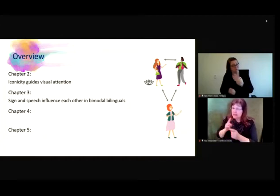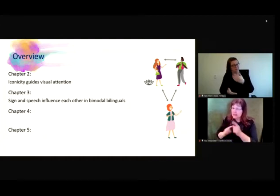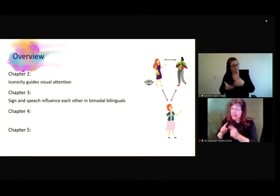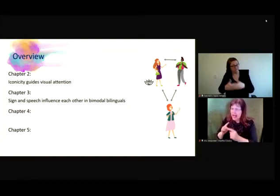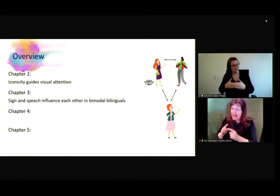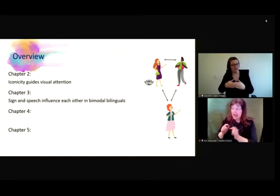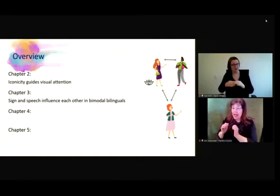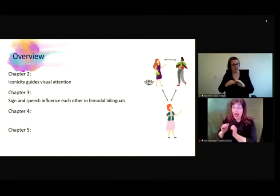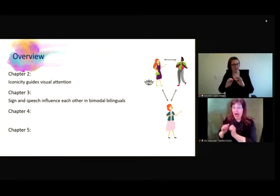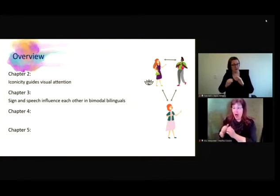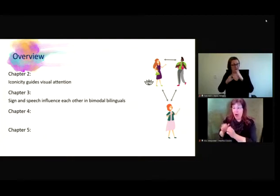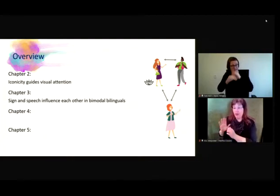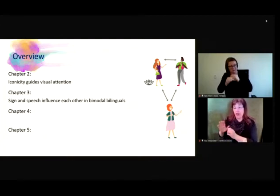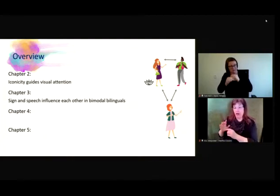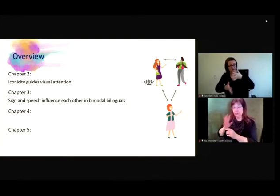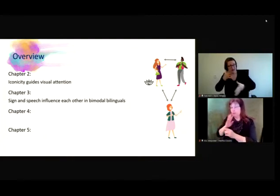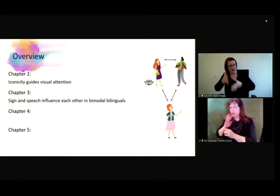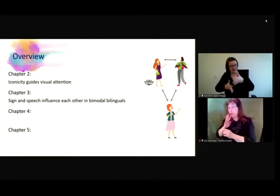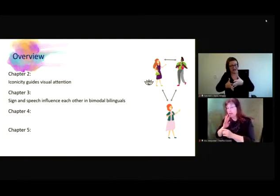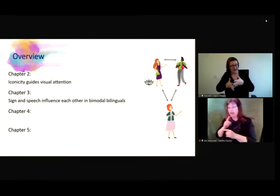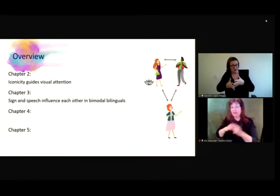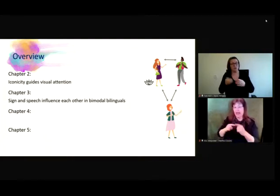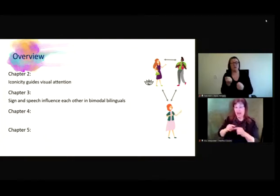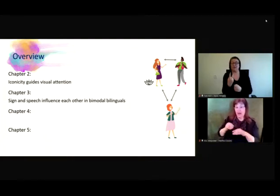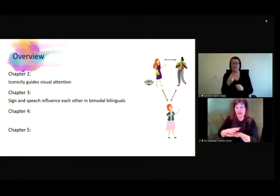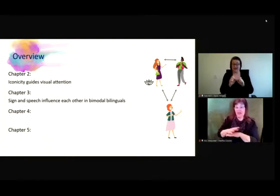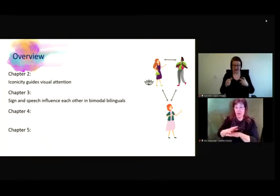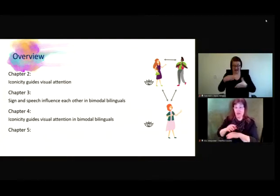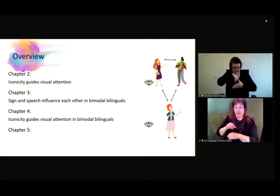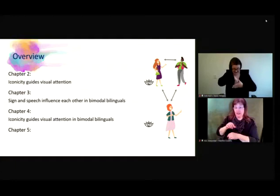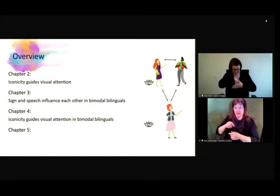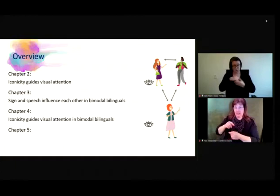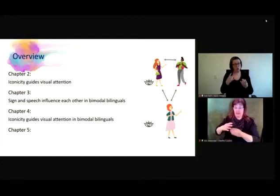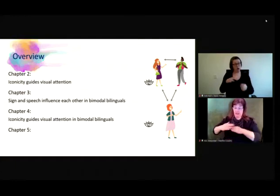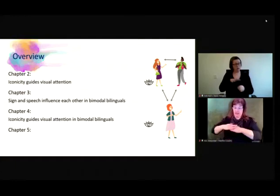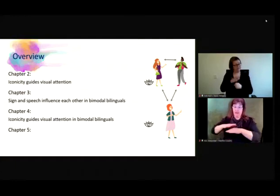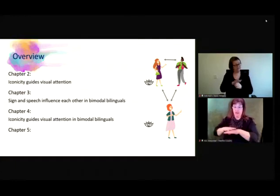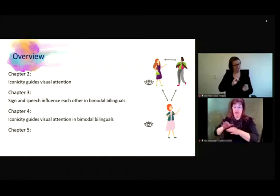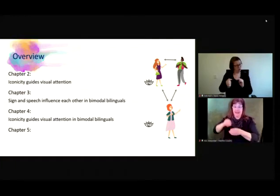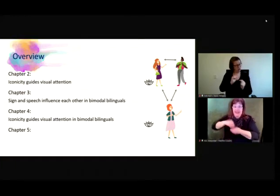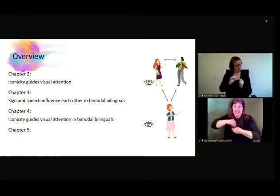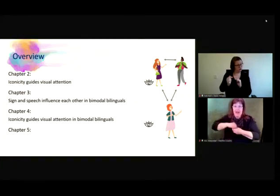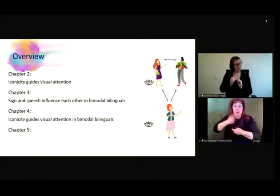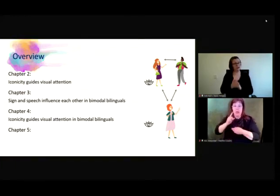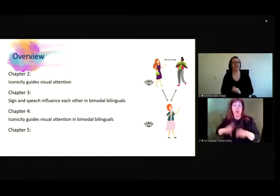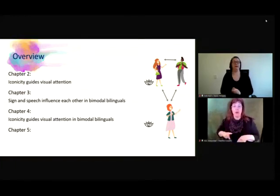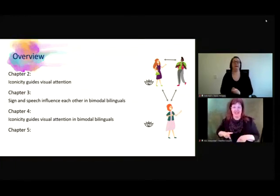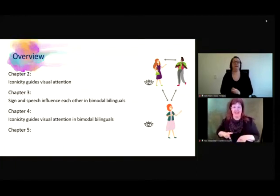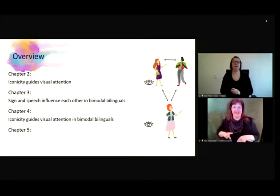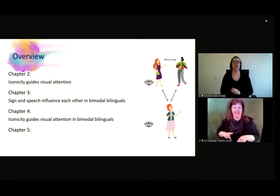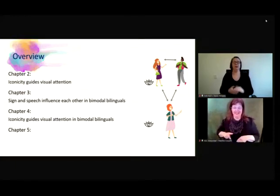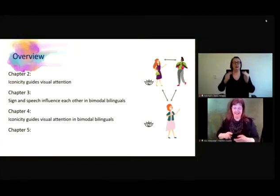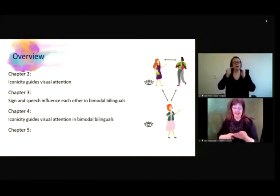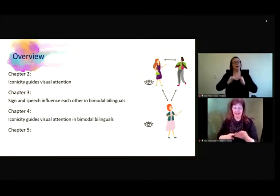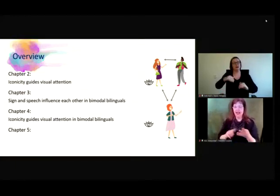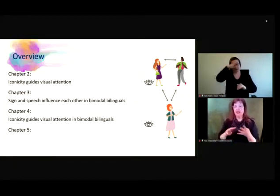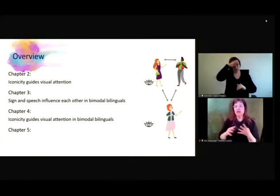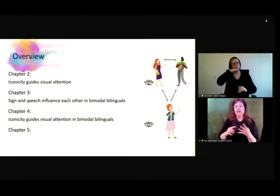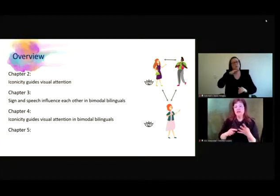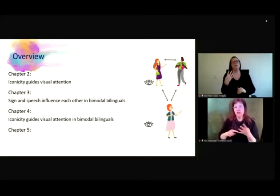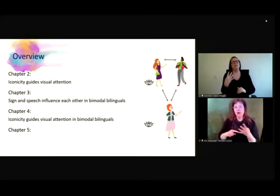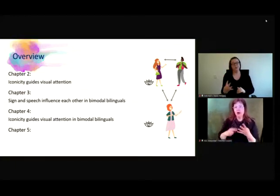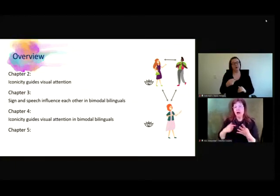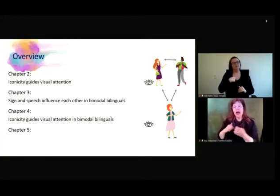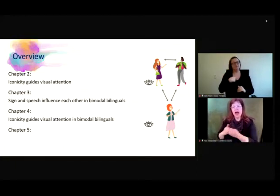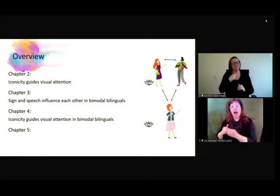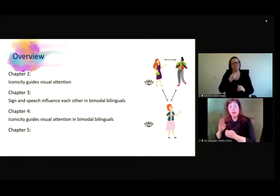sign language can influence each other within one person. In Chapter 4, I explored how hearing bimodal bilinguals look at